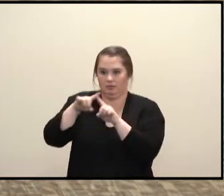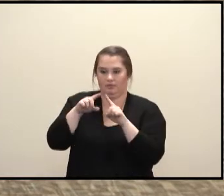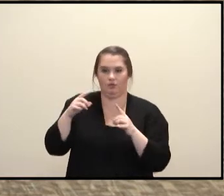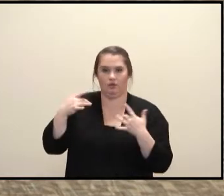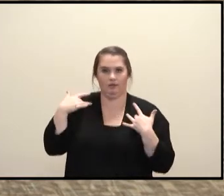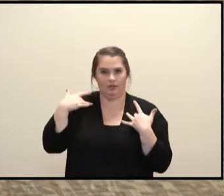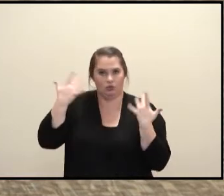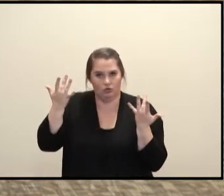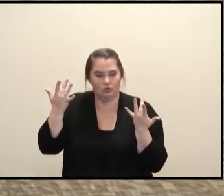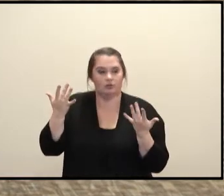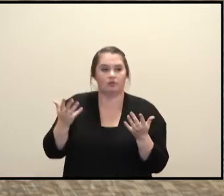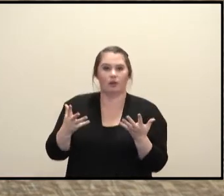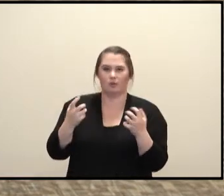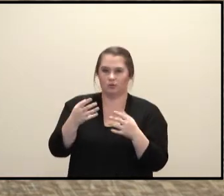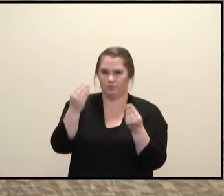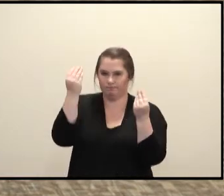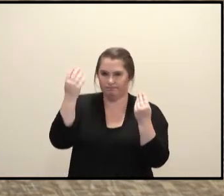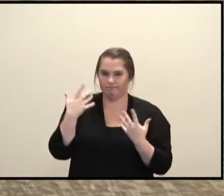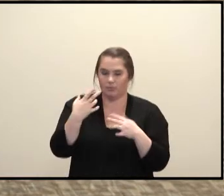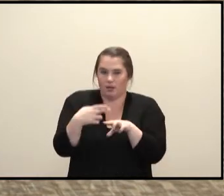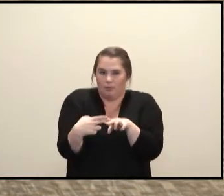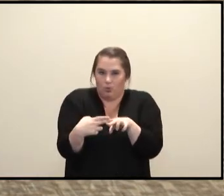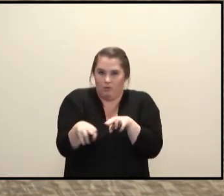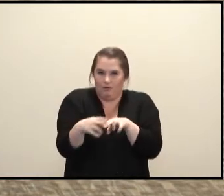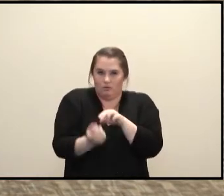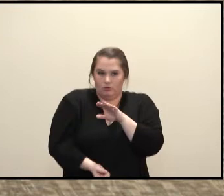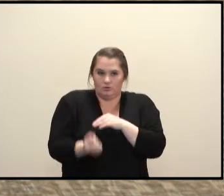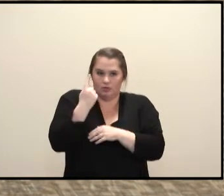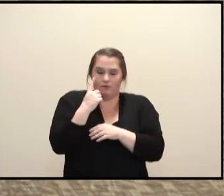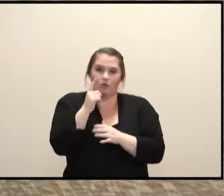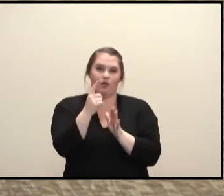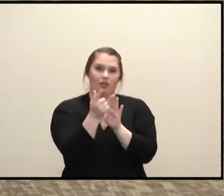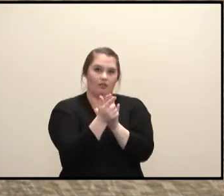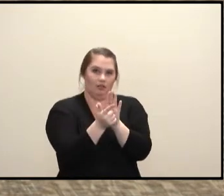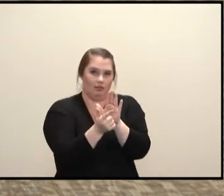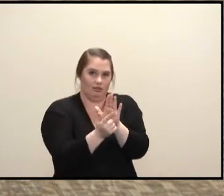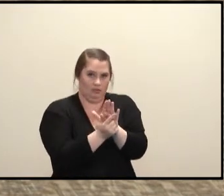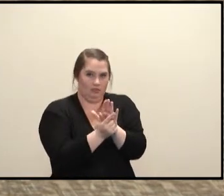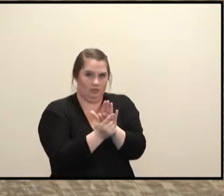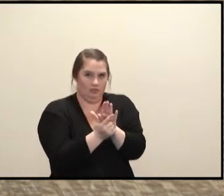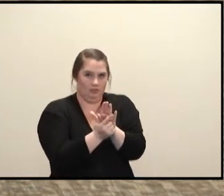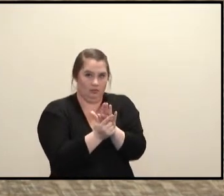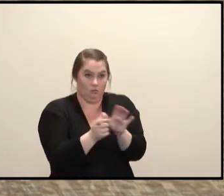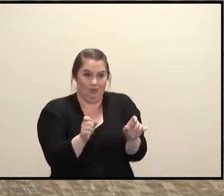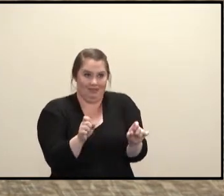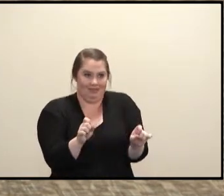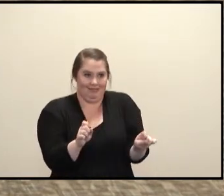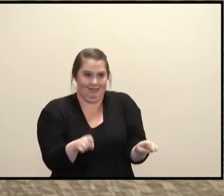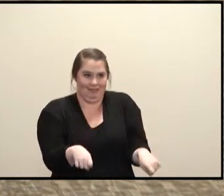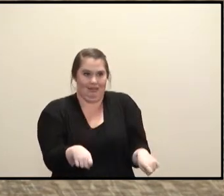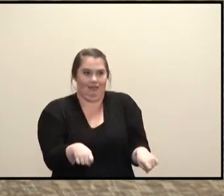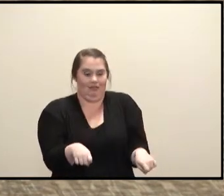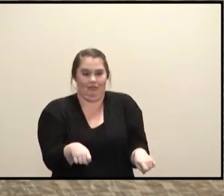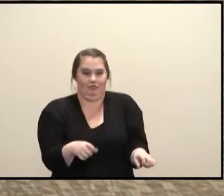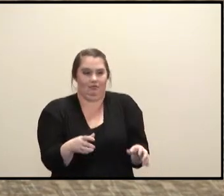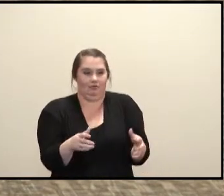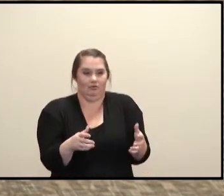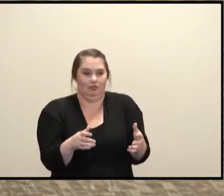just wanted you to give us a brief understanding of legally how far we could go